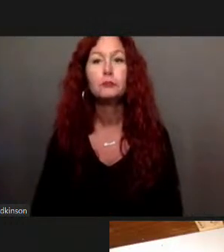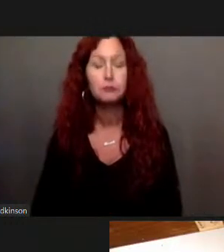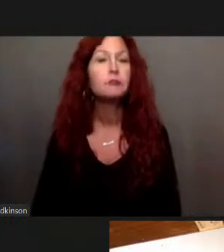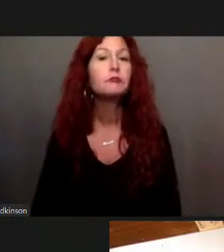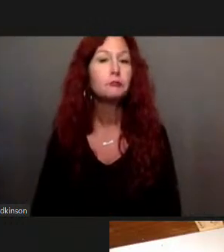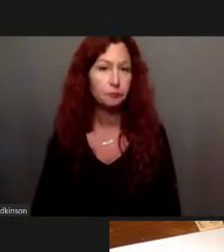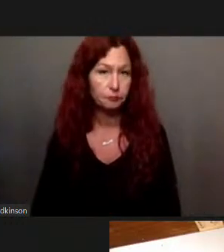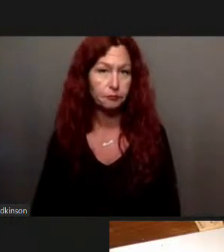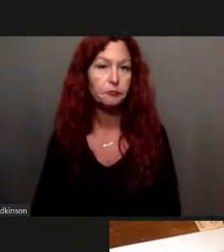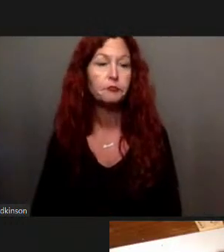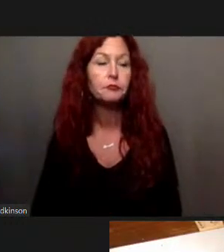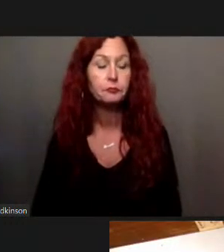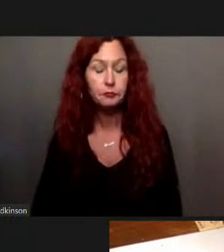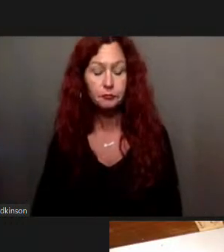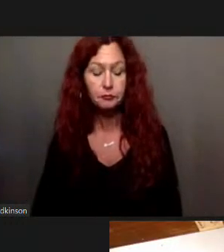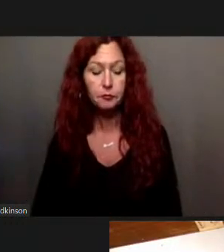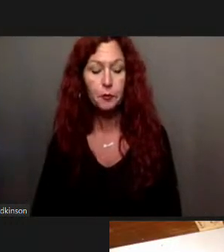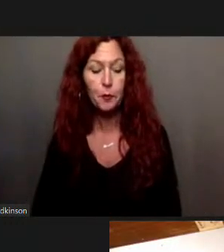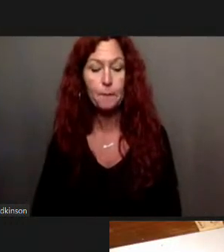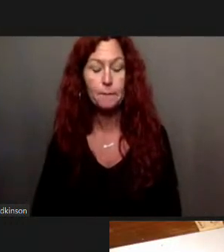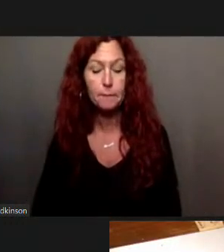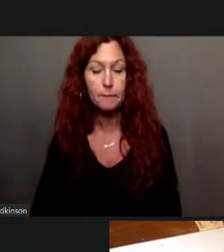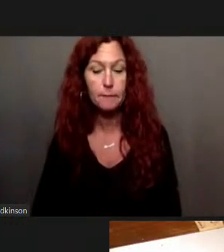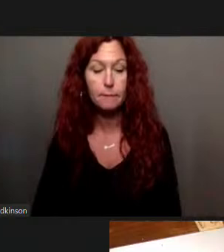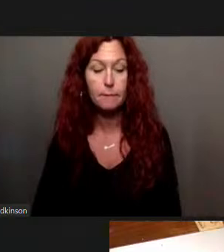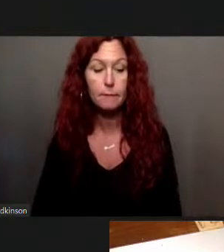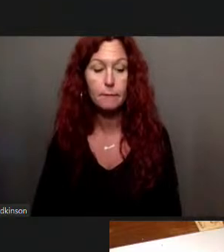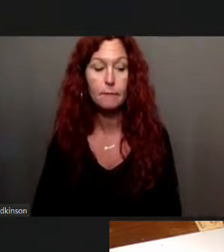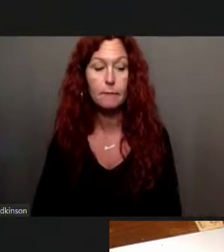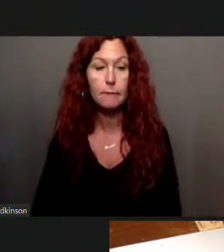The answer to the question is that is a